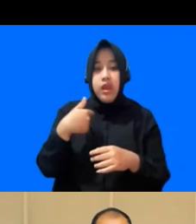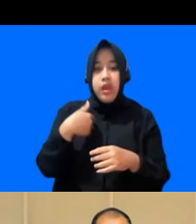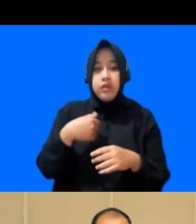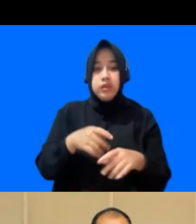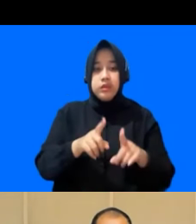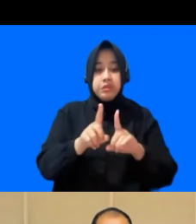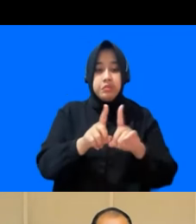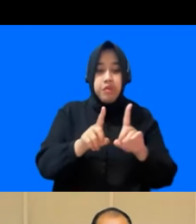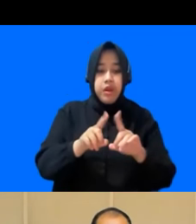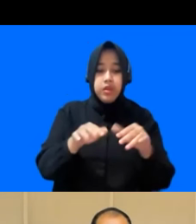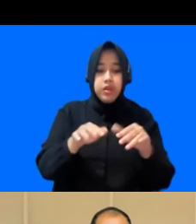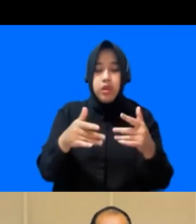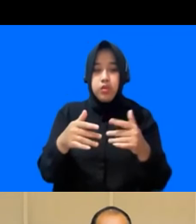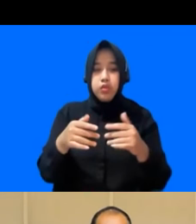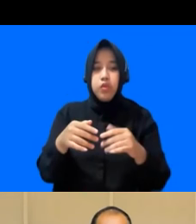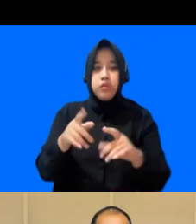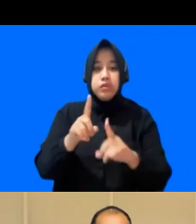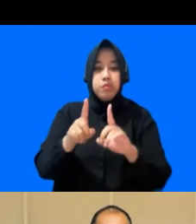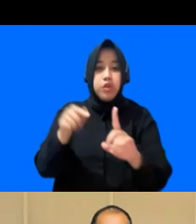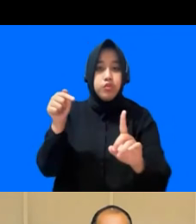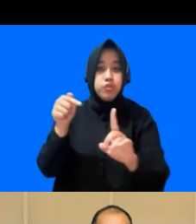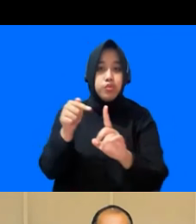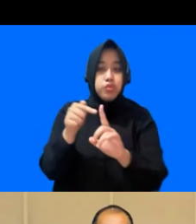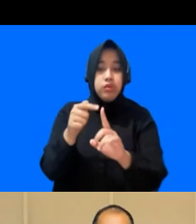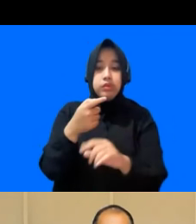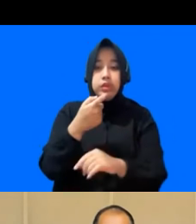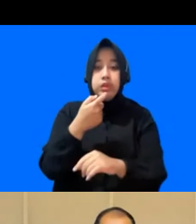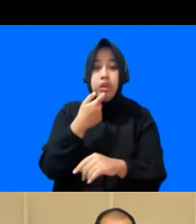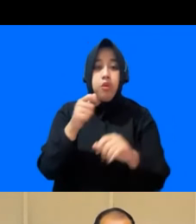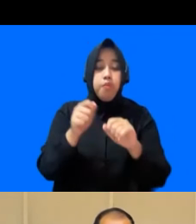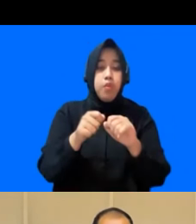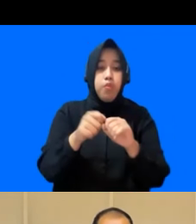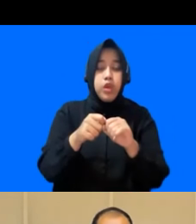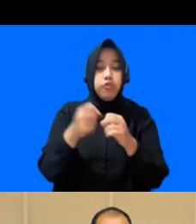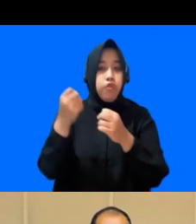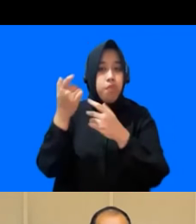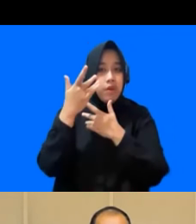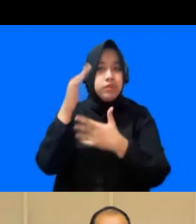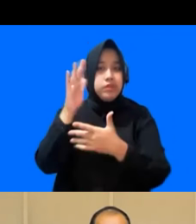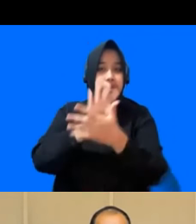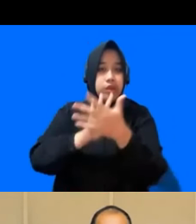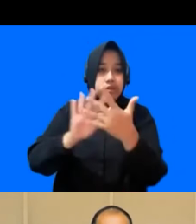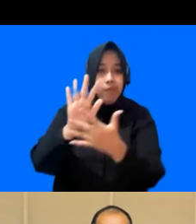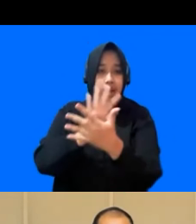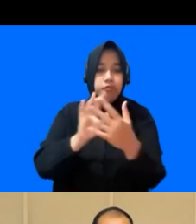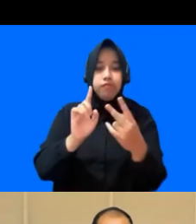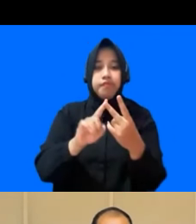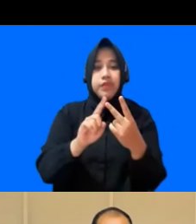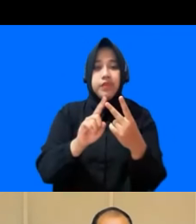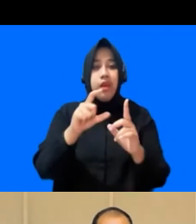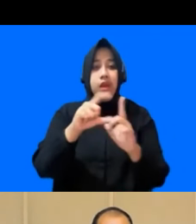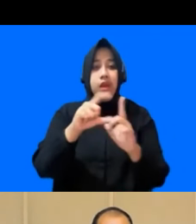are 11 objectives. The first is to develop transparent information. The second